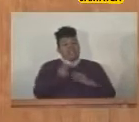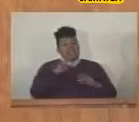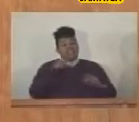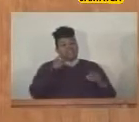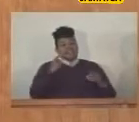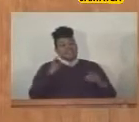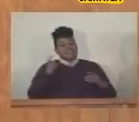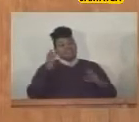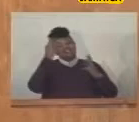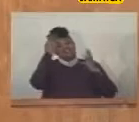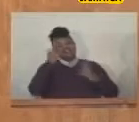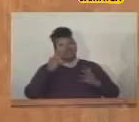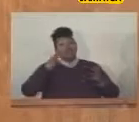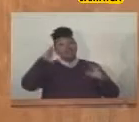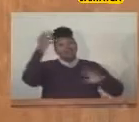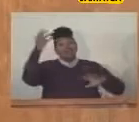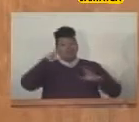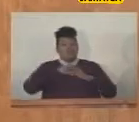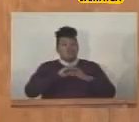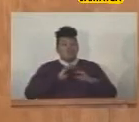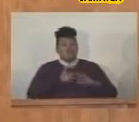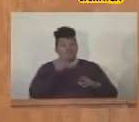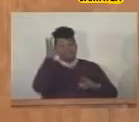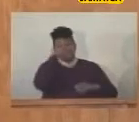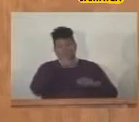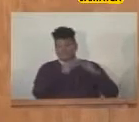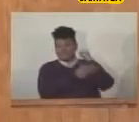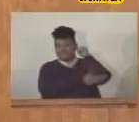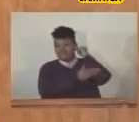sordid state of our beautiful country.